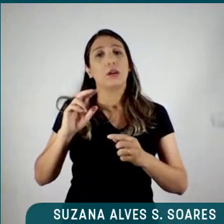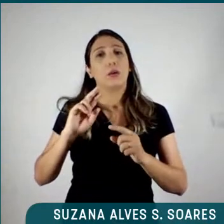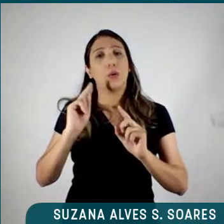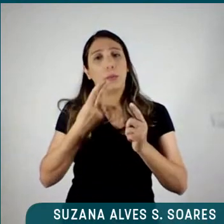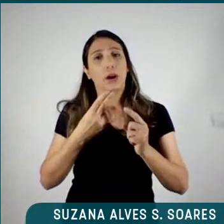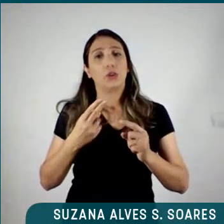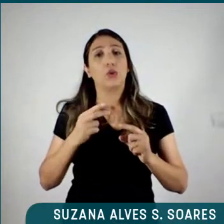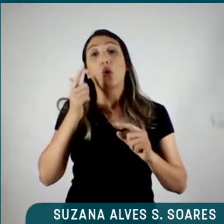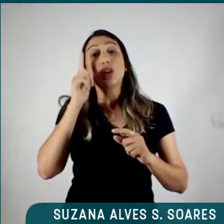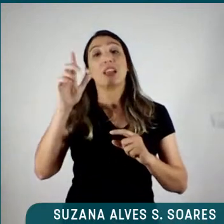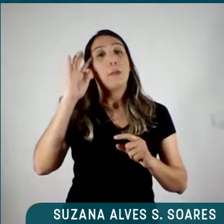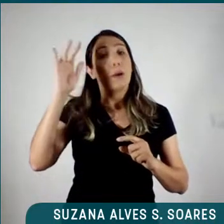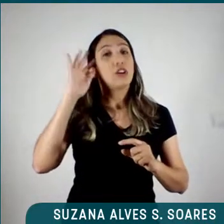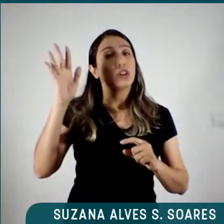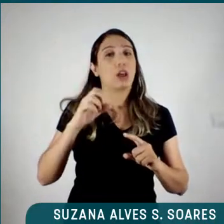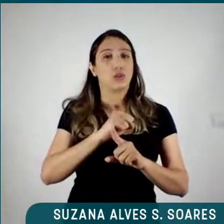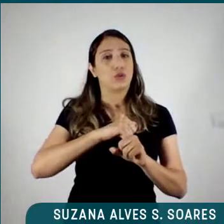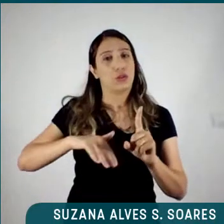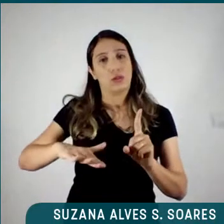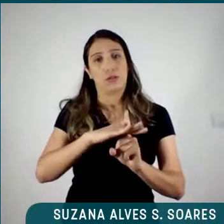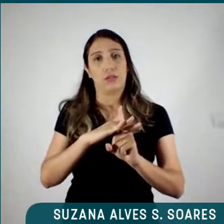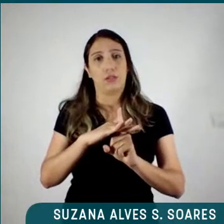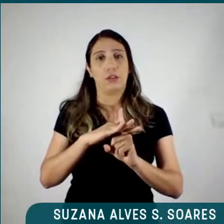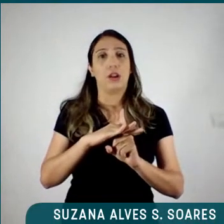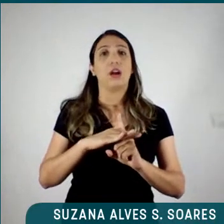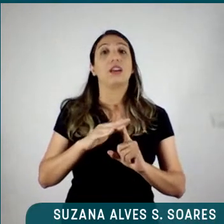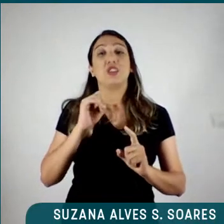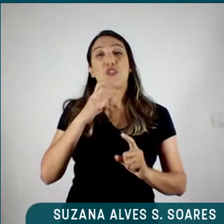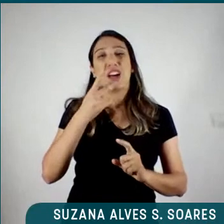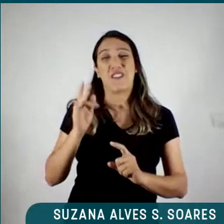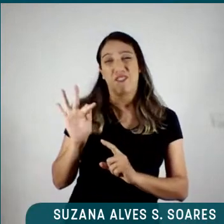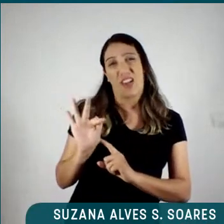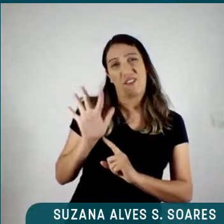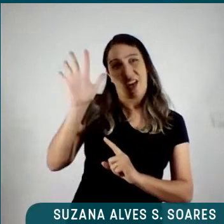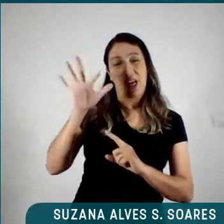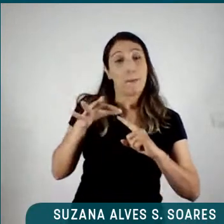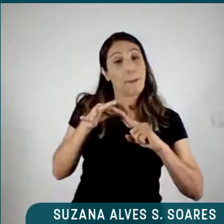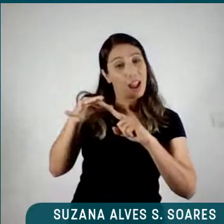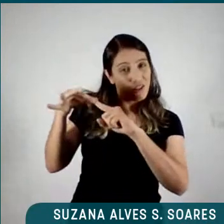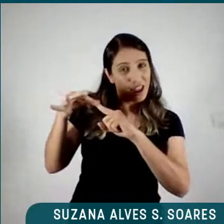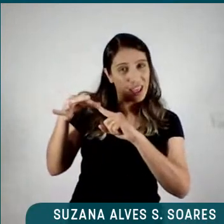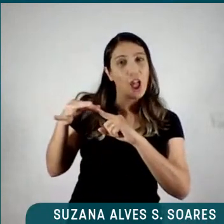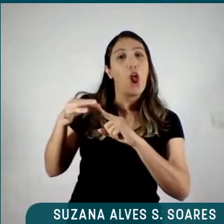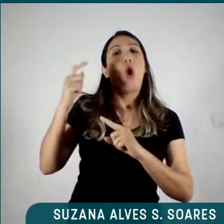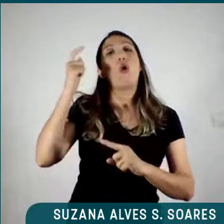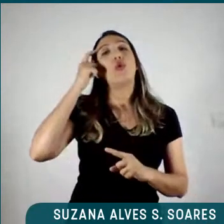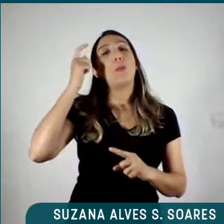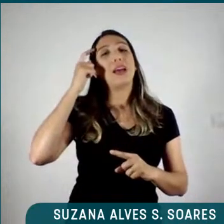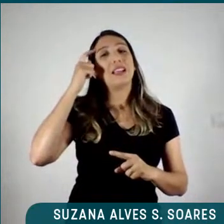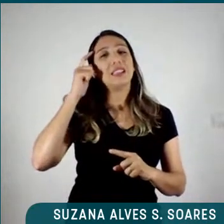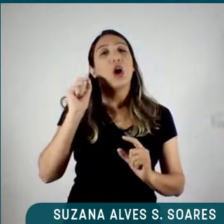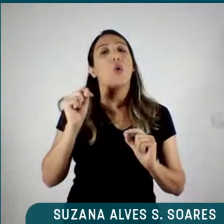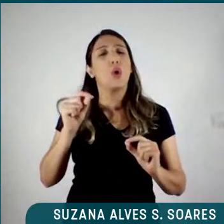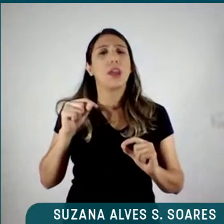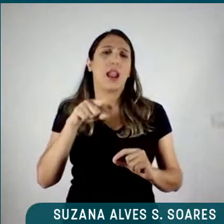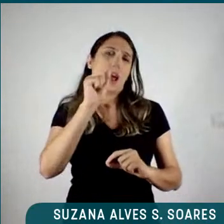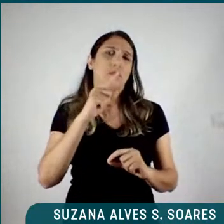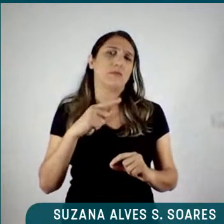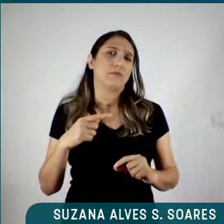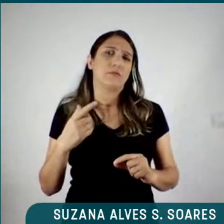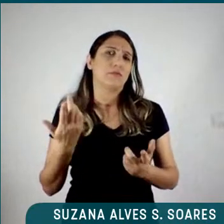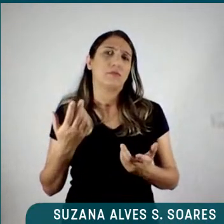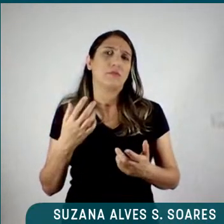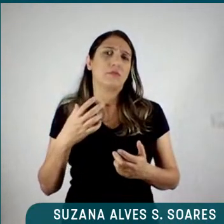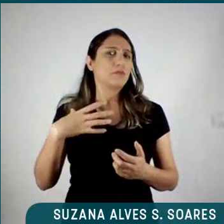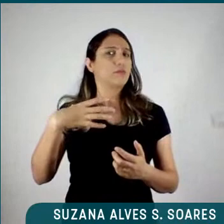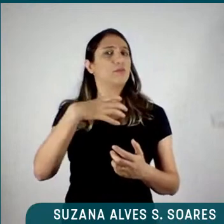valley. And this has to do with the social imaginary. We talk about the urban fringes, the